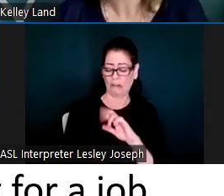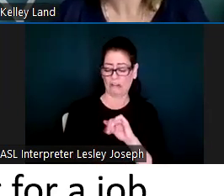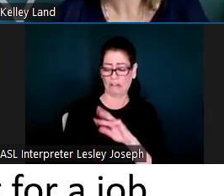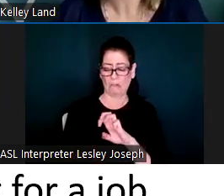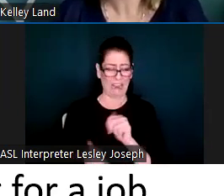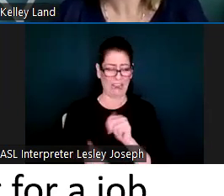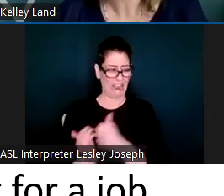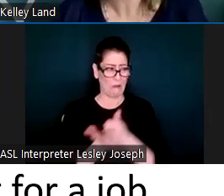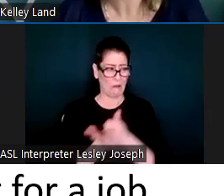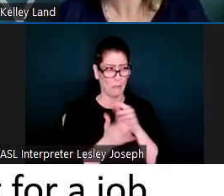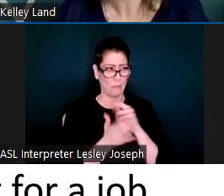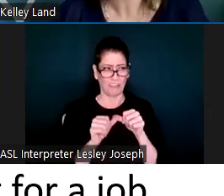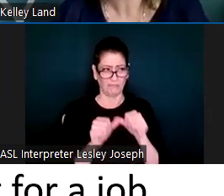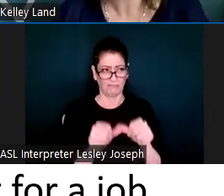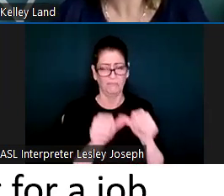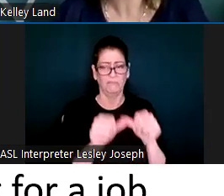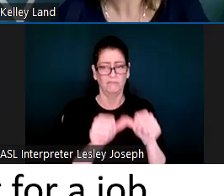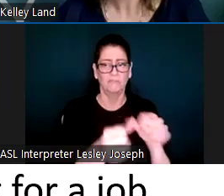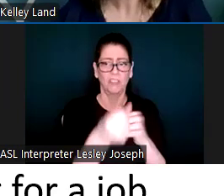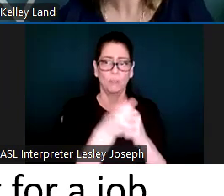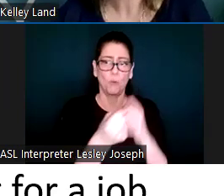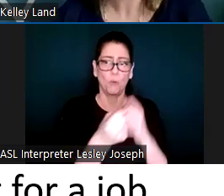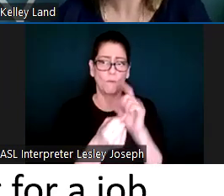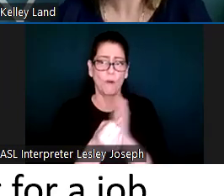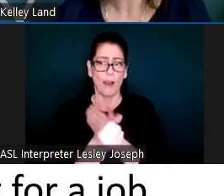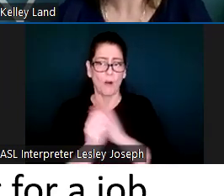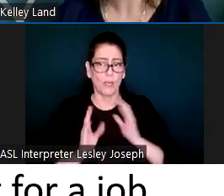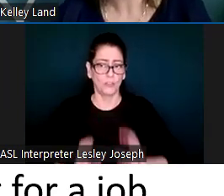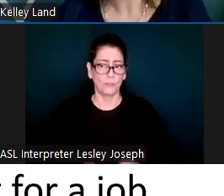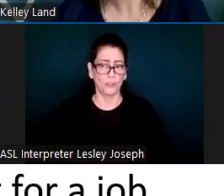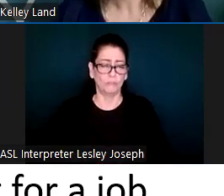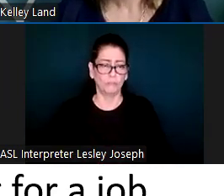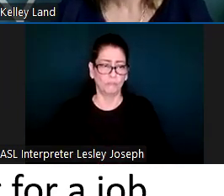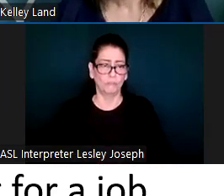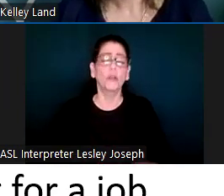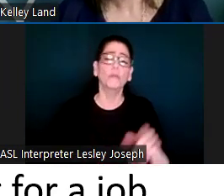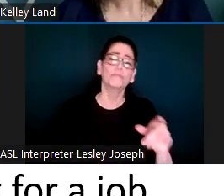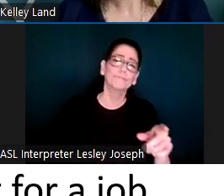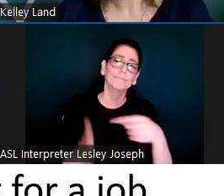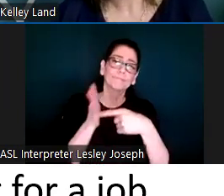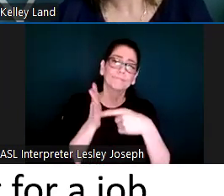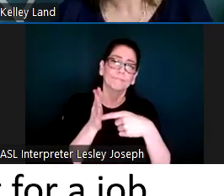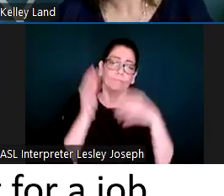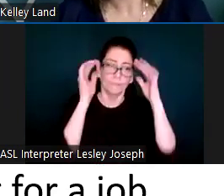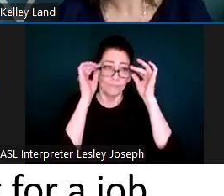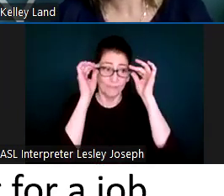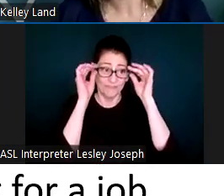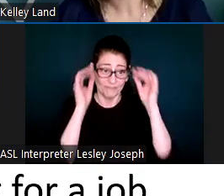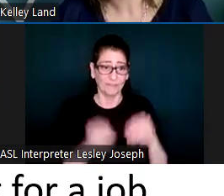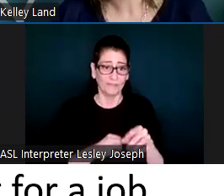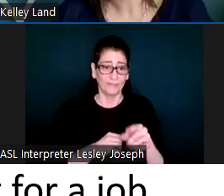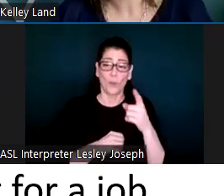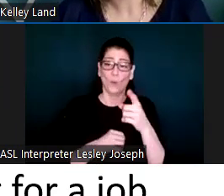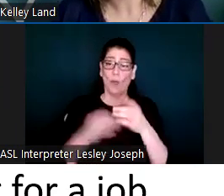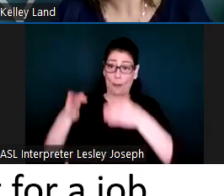with long-term supports for the individuals that we serve? So I want to give you guys an example. So let's look at an example where an individual